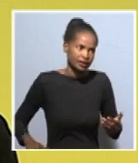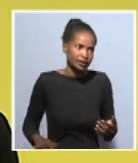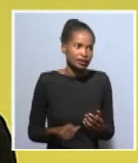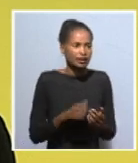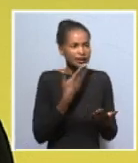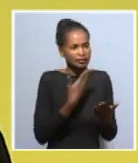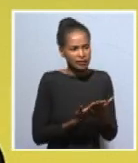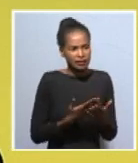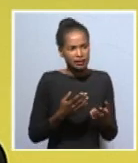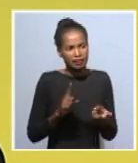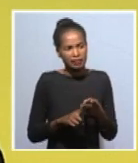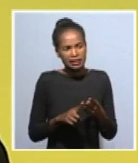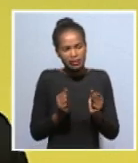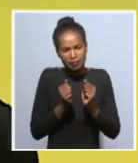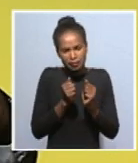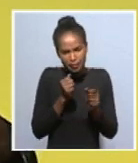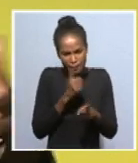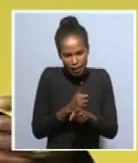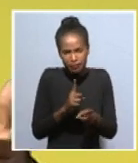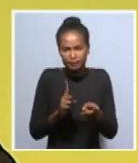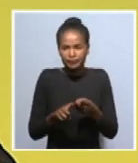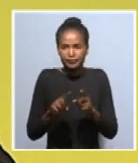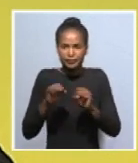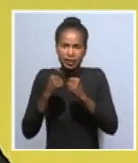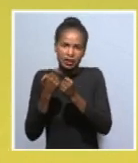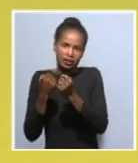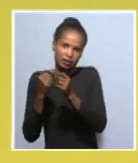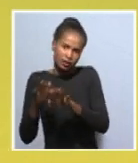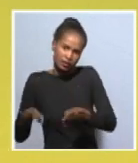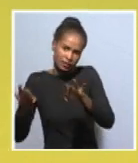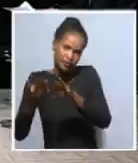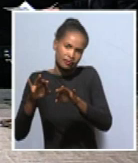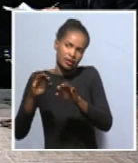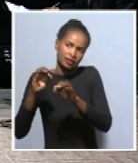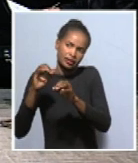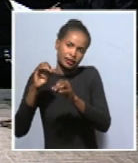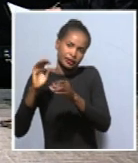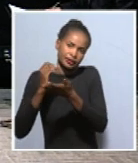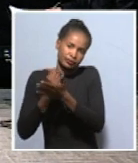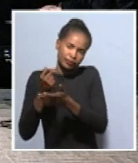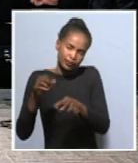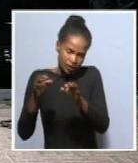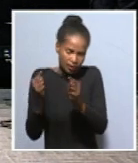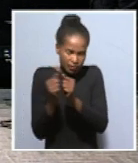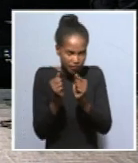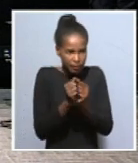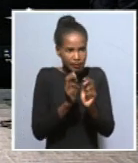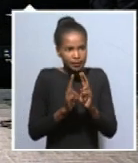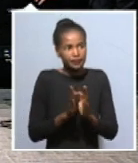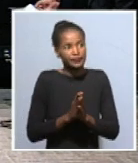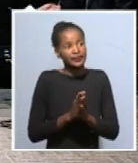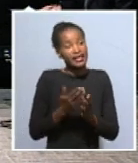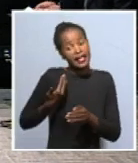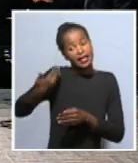and planning together and appreciate what the others are doing. Thank you very much. Mr. Mahwa, you earlier suggested we need to put our money where our